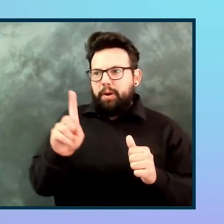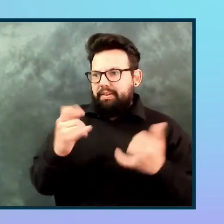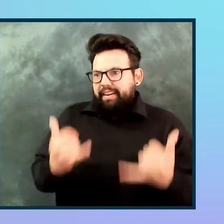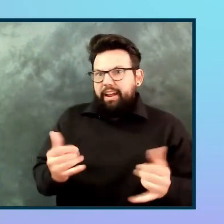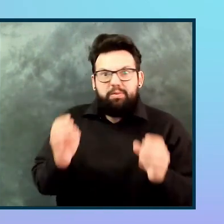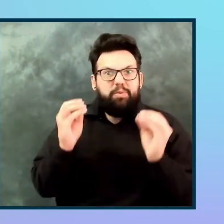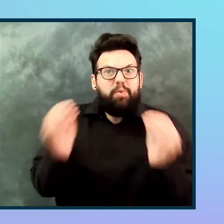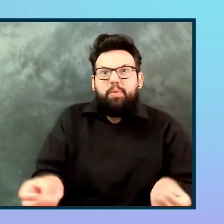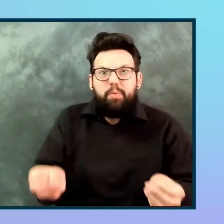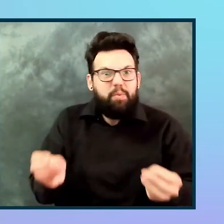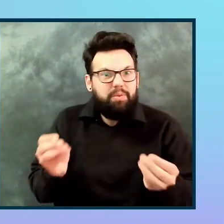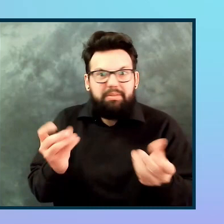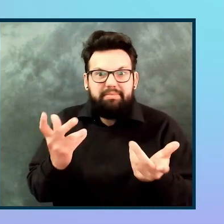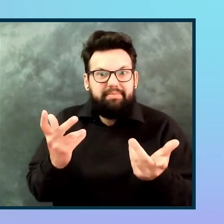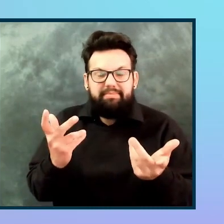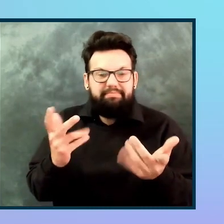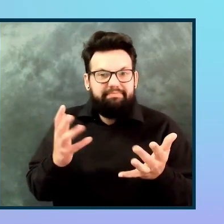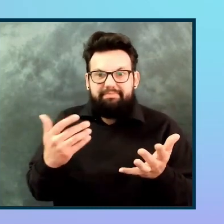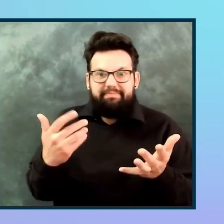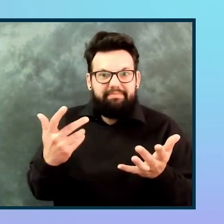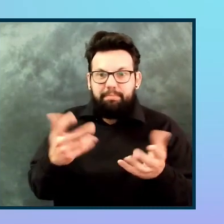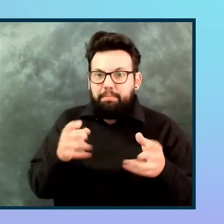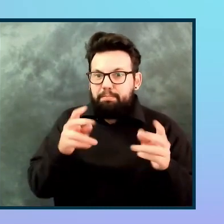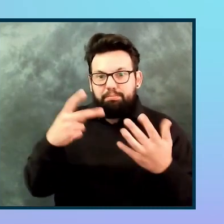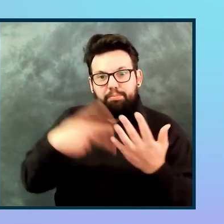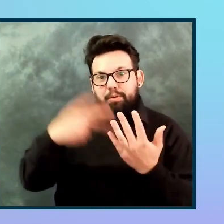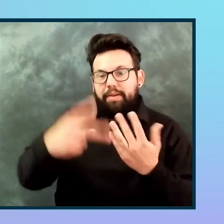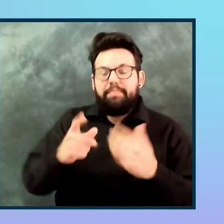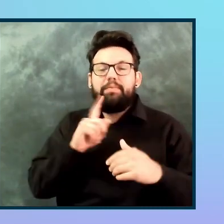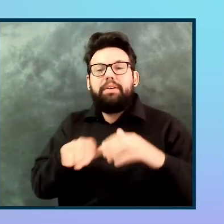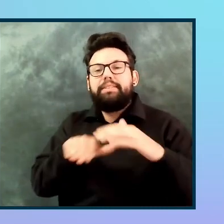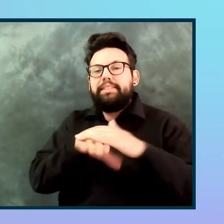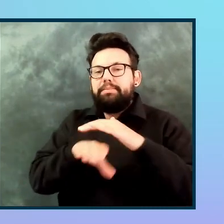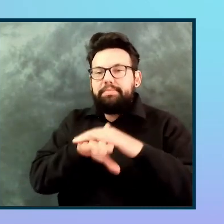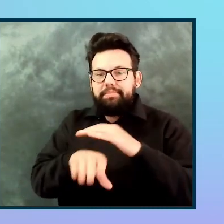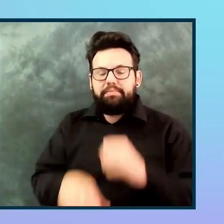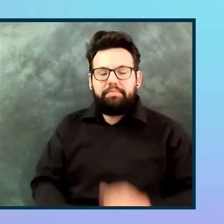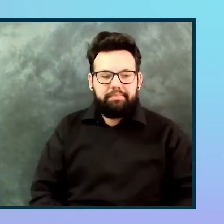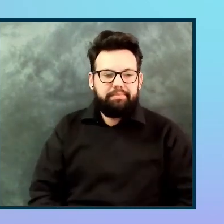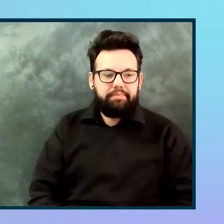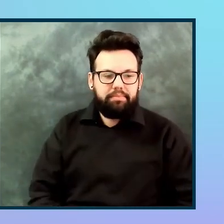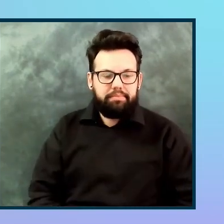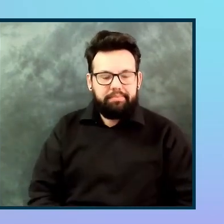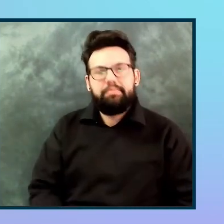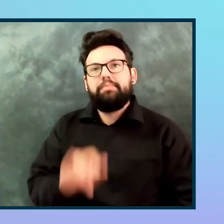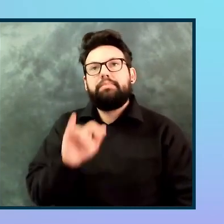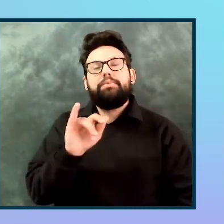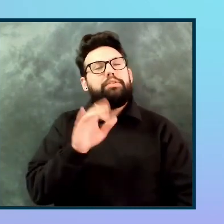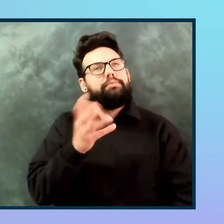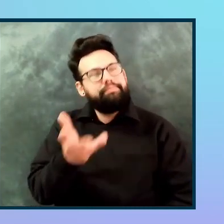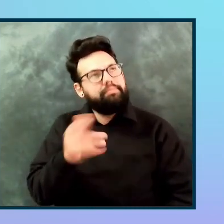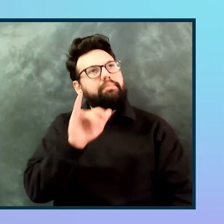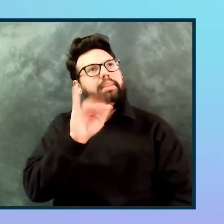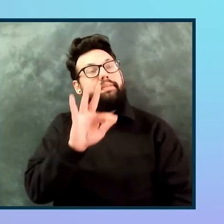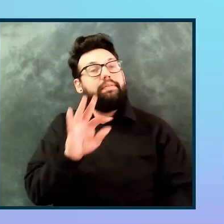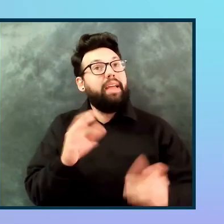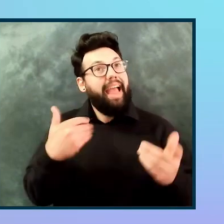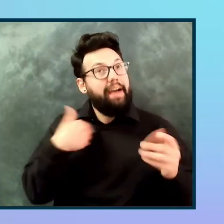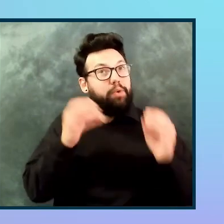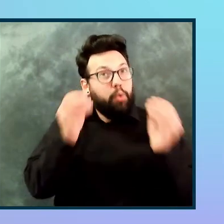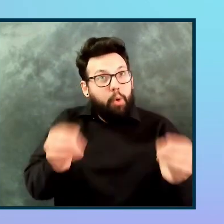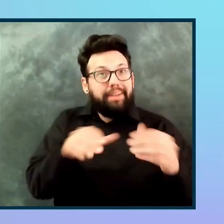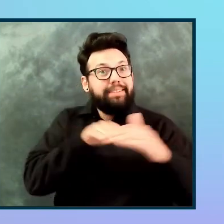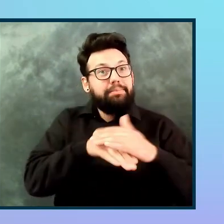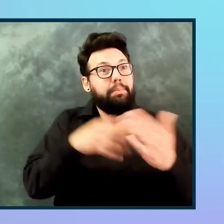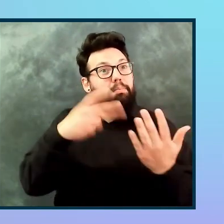exists? So if I were looking at that, so nothing exists, I'd have to consider whether or